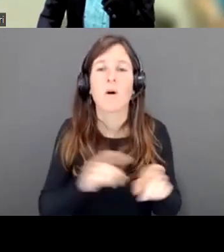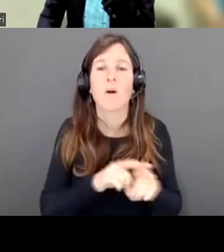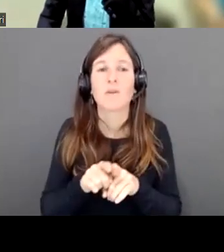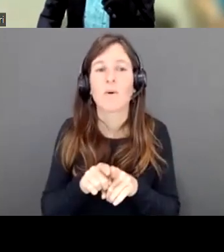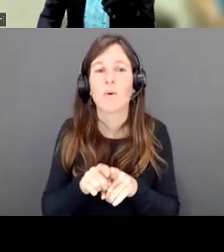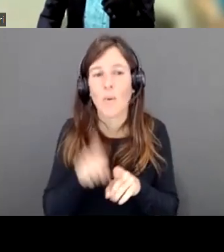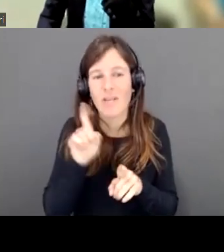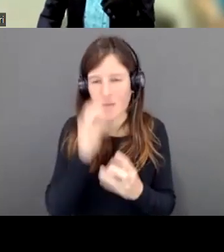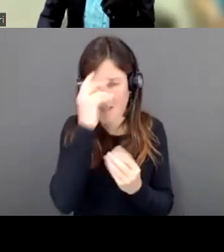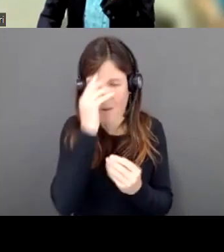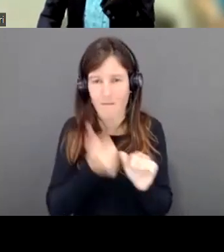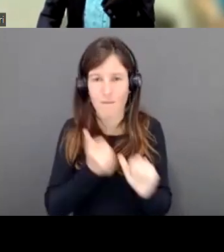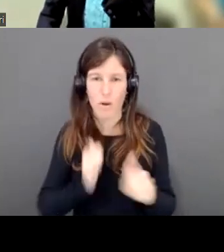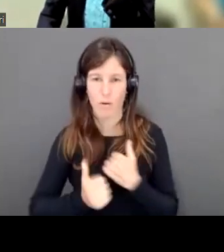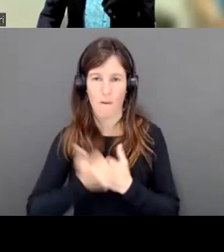harm.